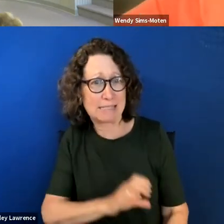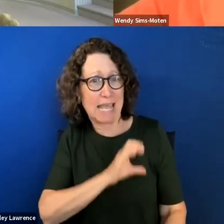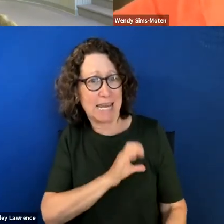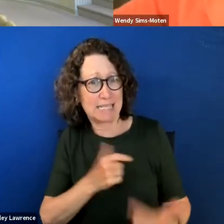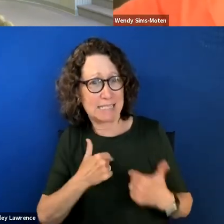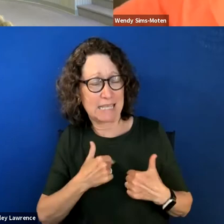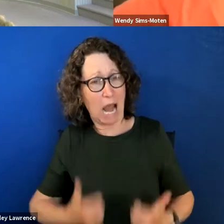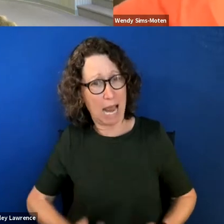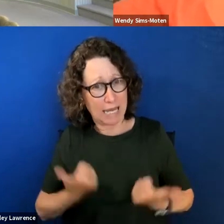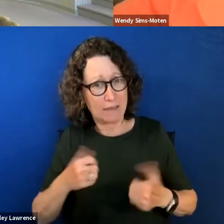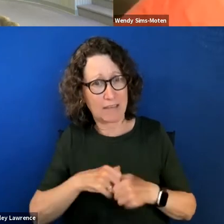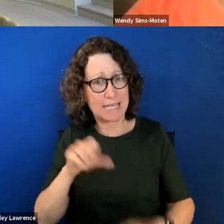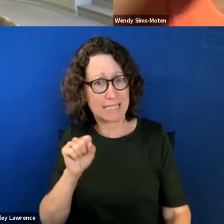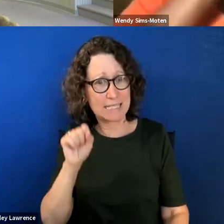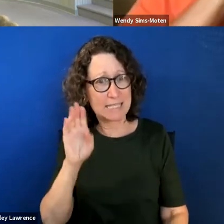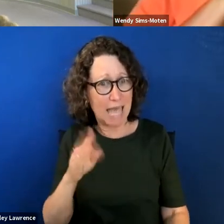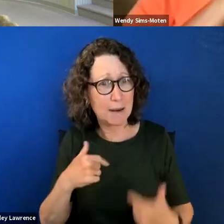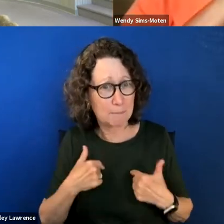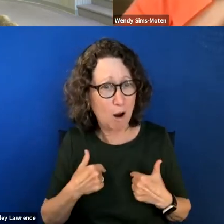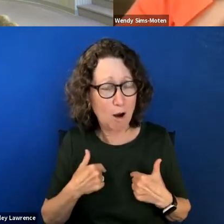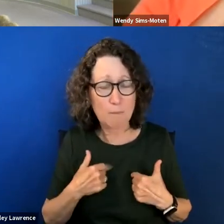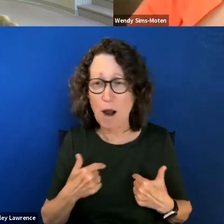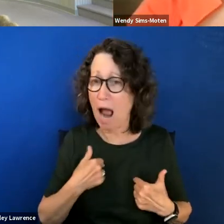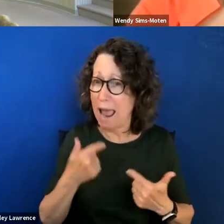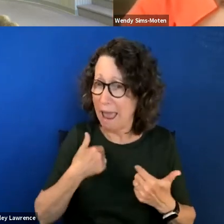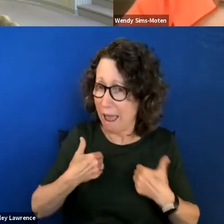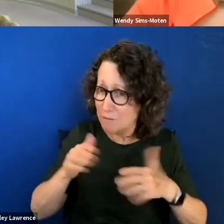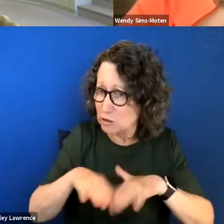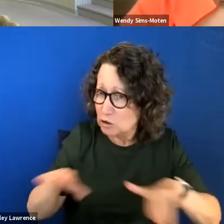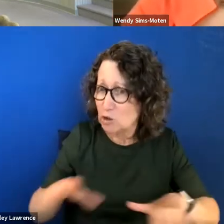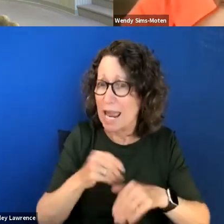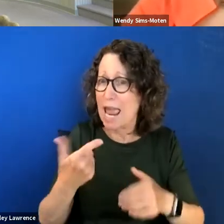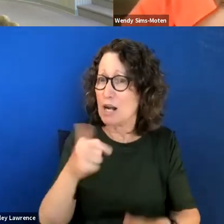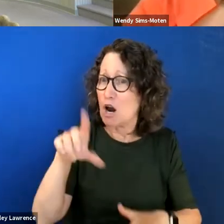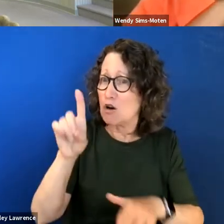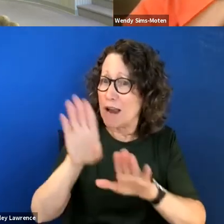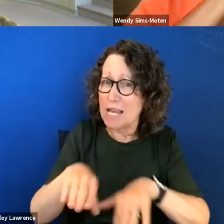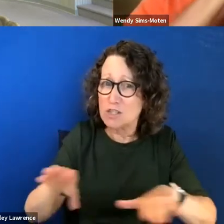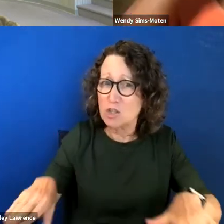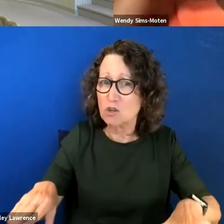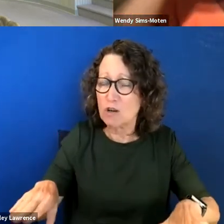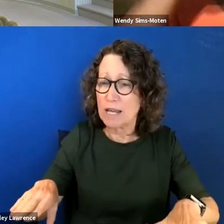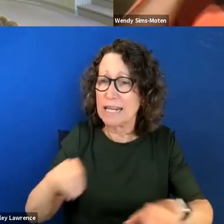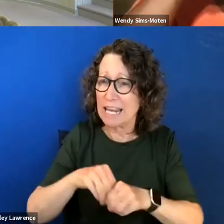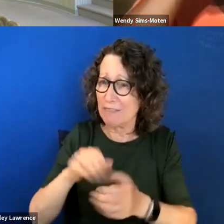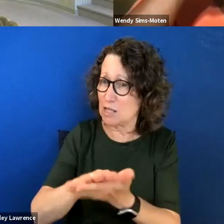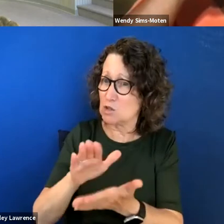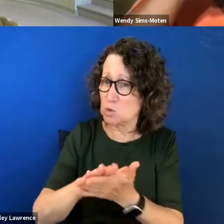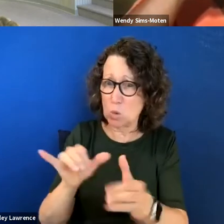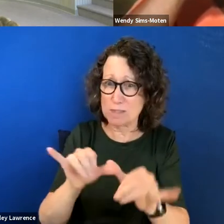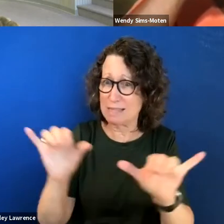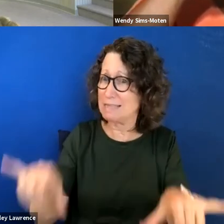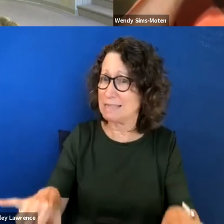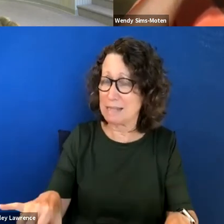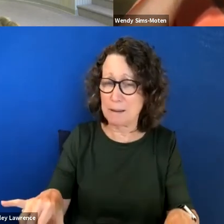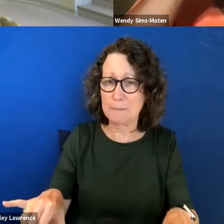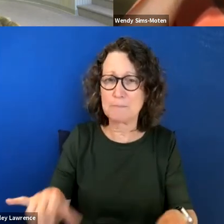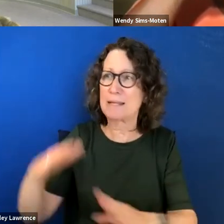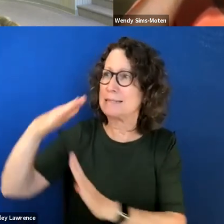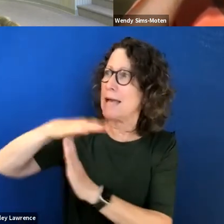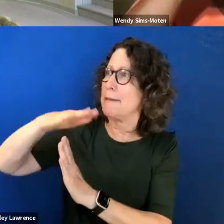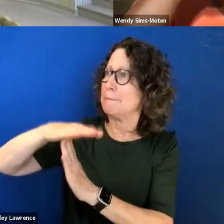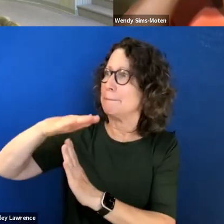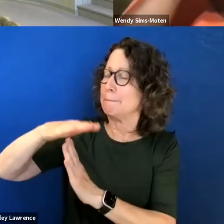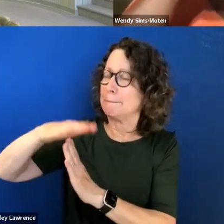I live in Santa Barbara. I have children and grandchildren in the school system. Vote